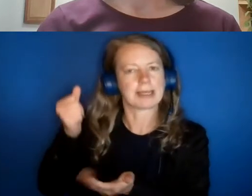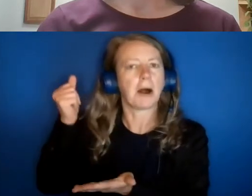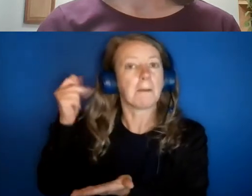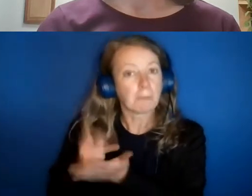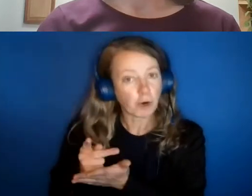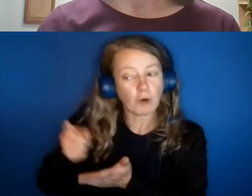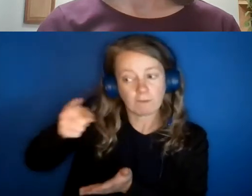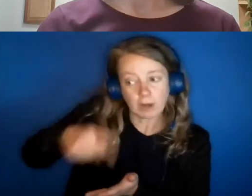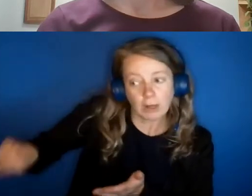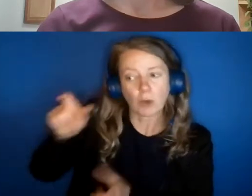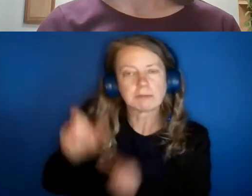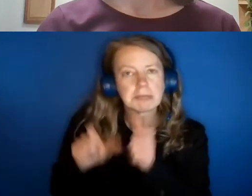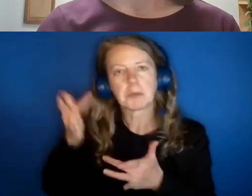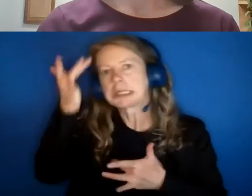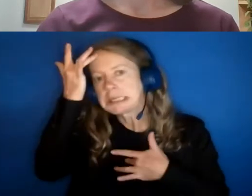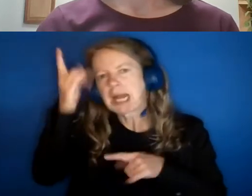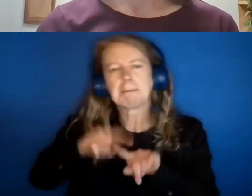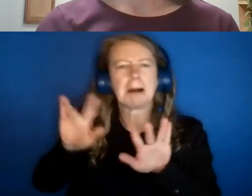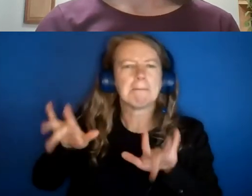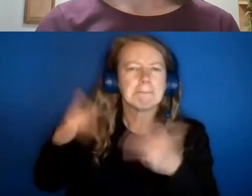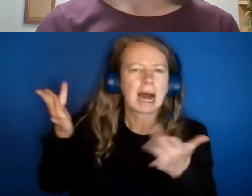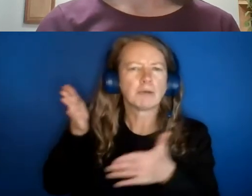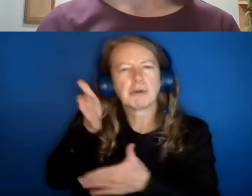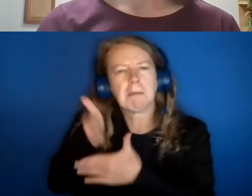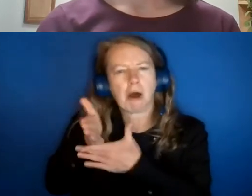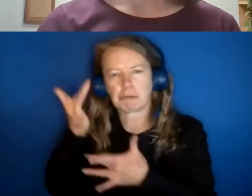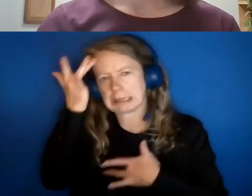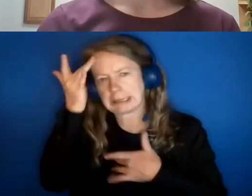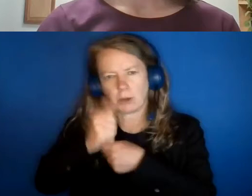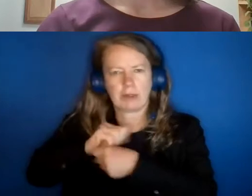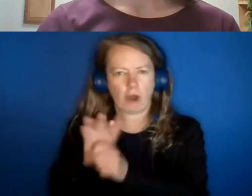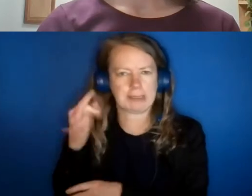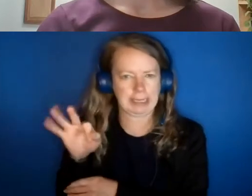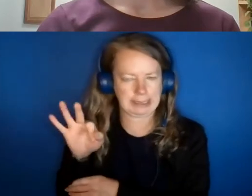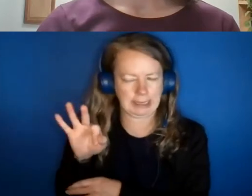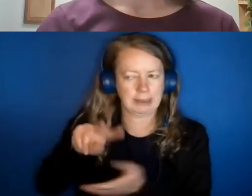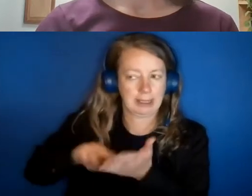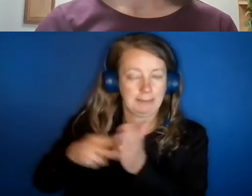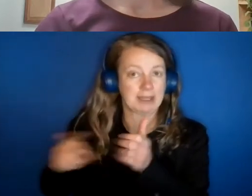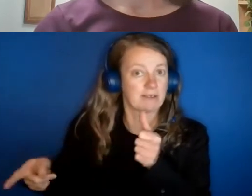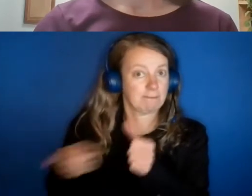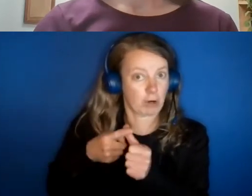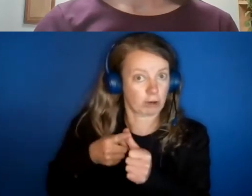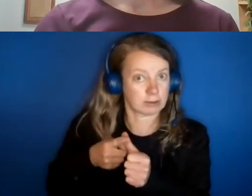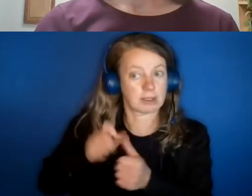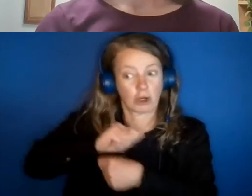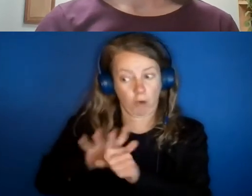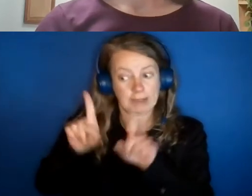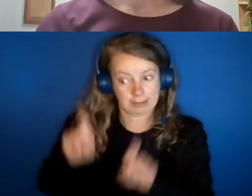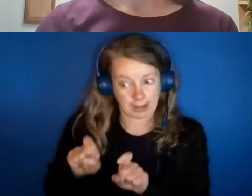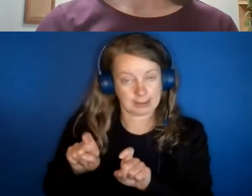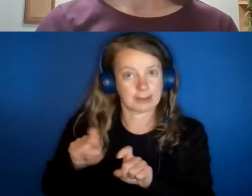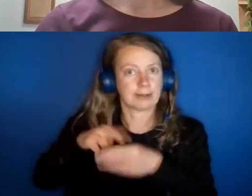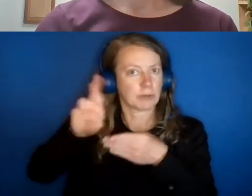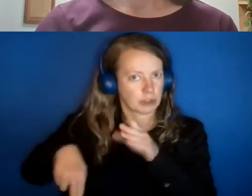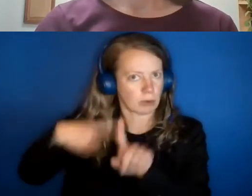moderate illness with COVID-19. And so you have to test positive to get that treatment, and you